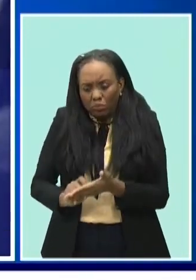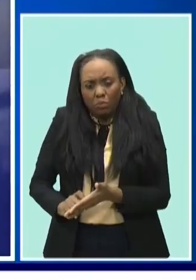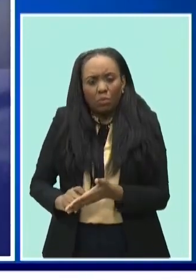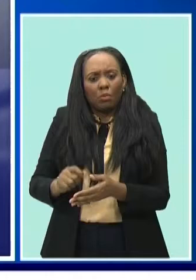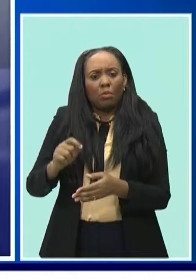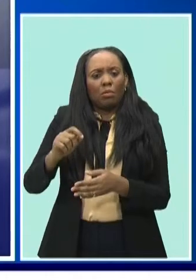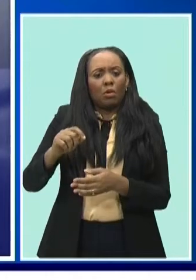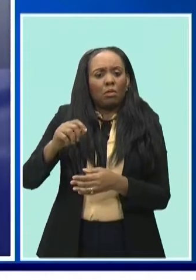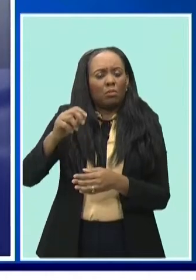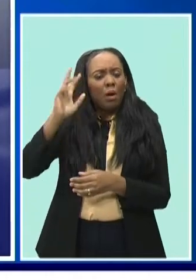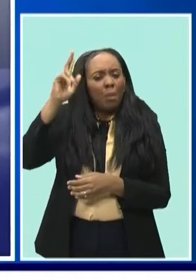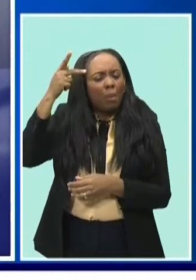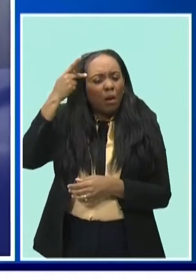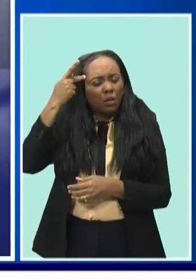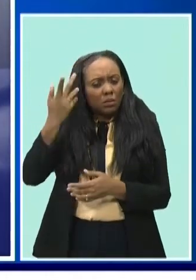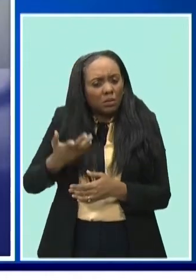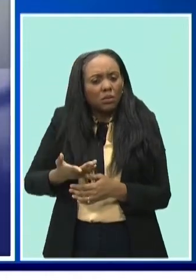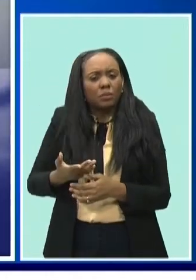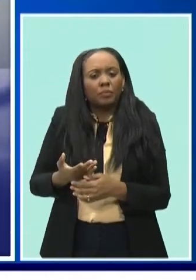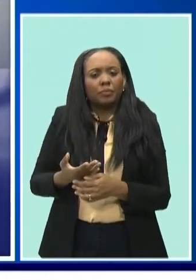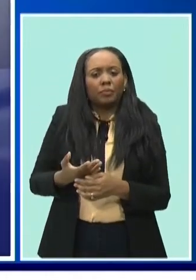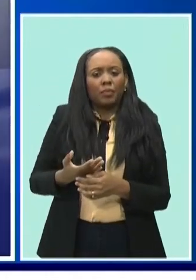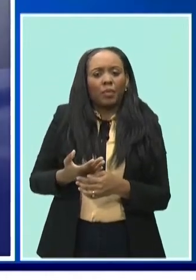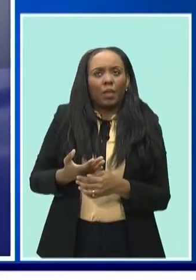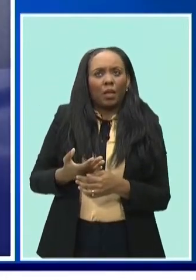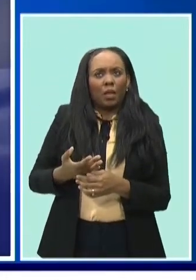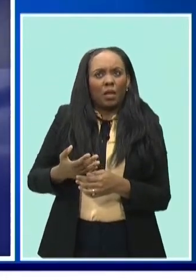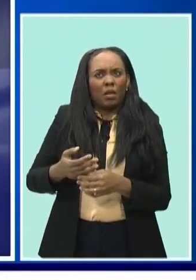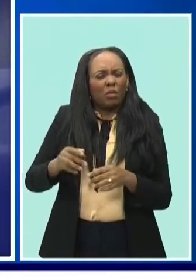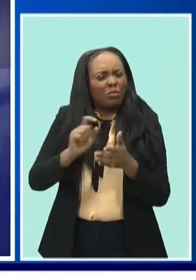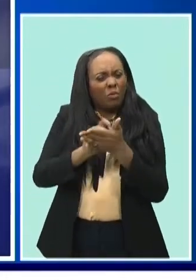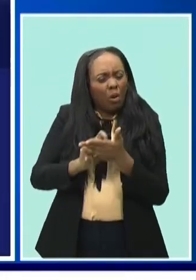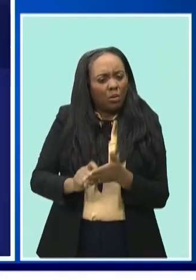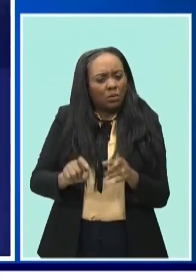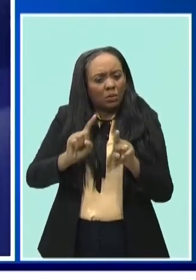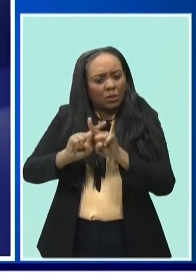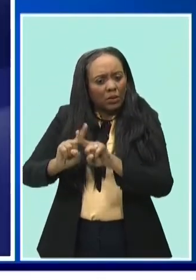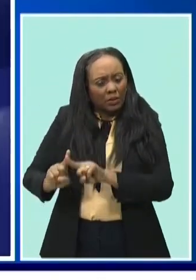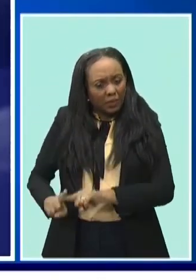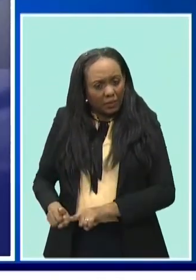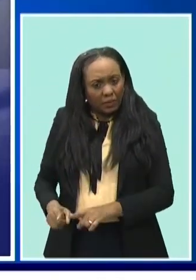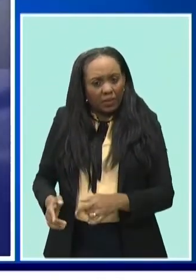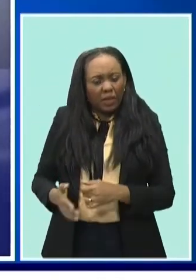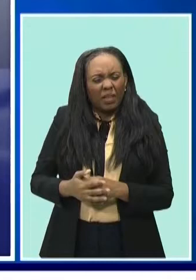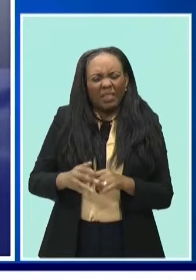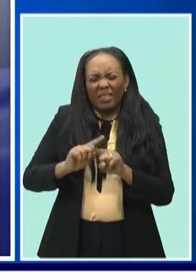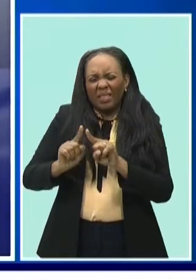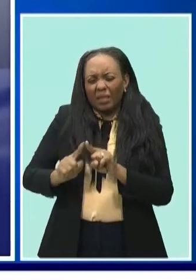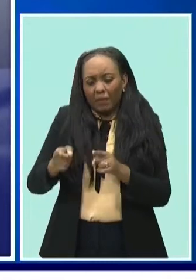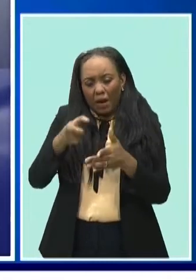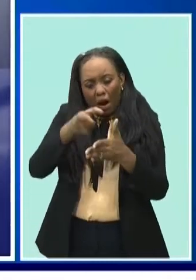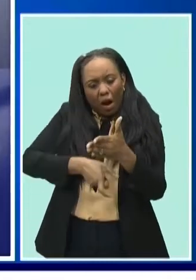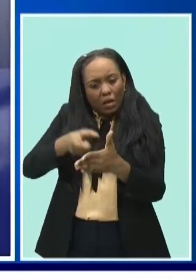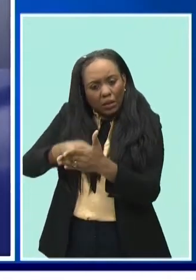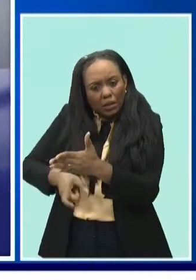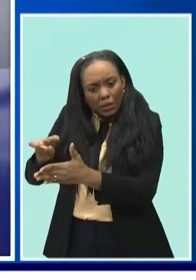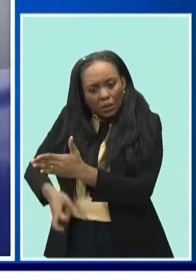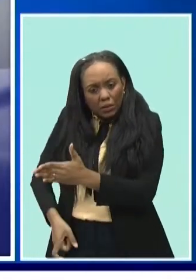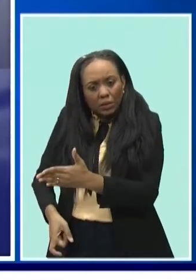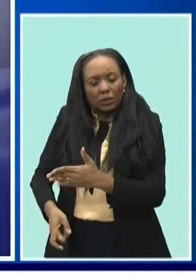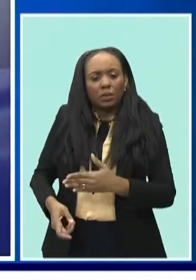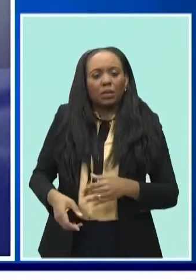of Barbados, Generals, Lieutenants, and Foot Soldiers, When I Like That, No? And Eyewitness to Order